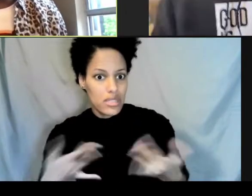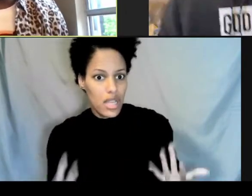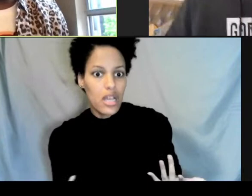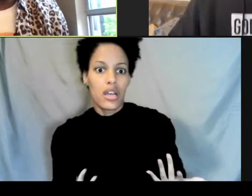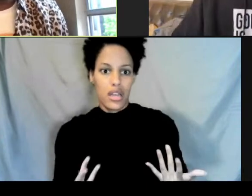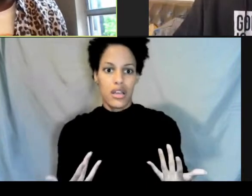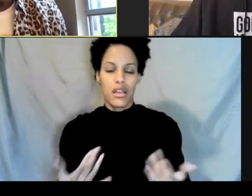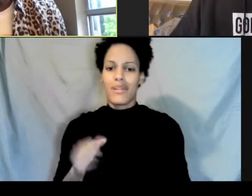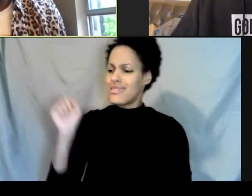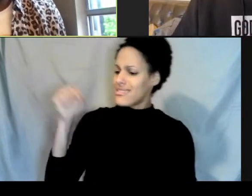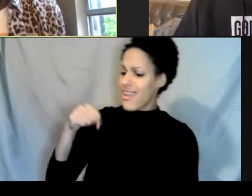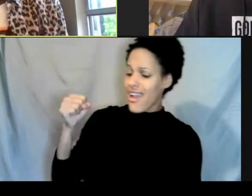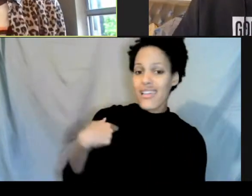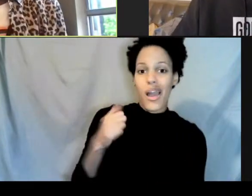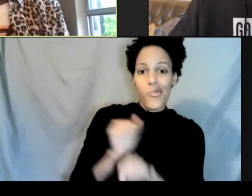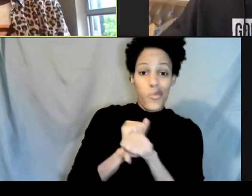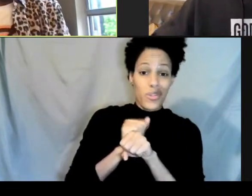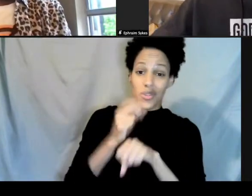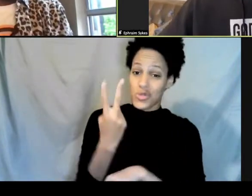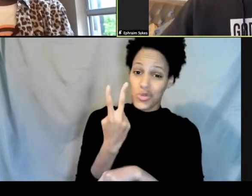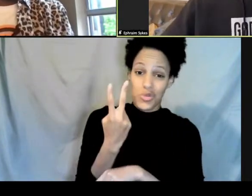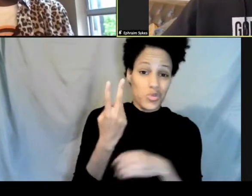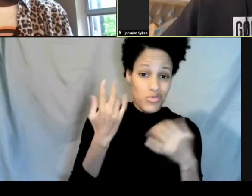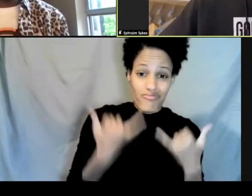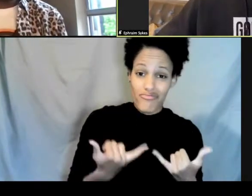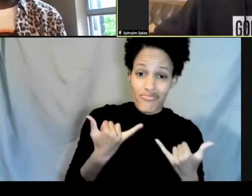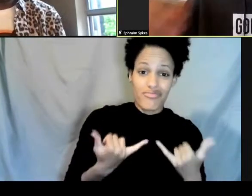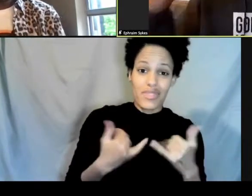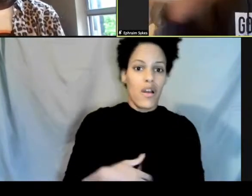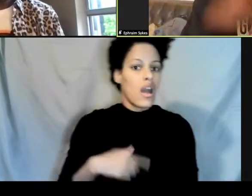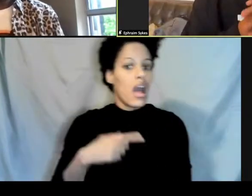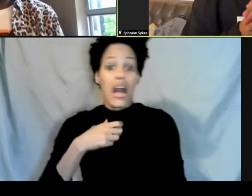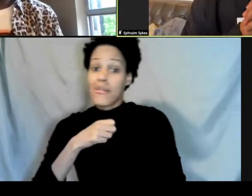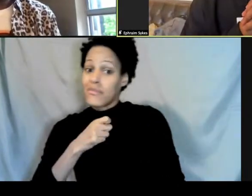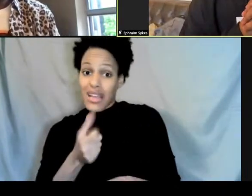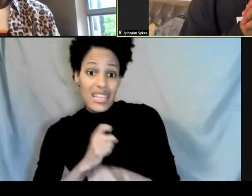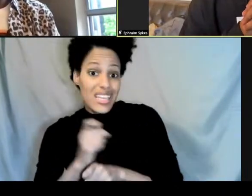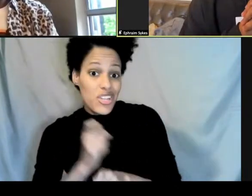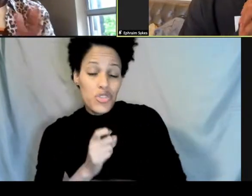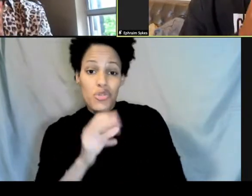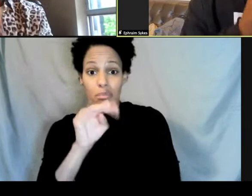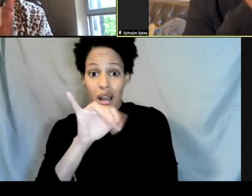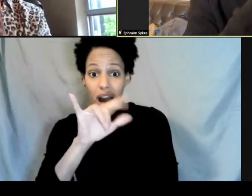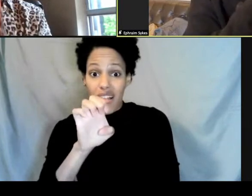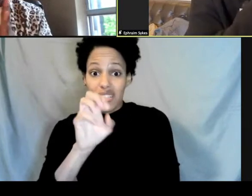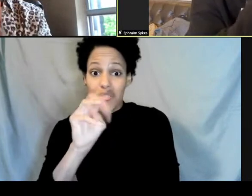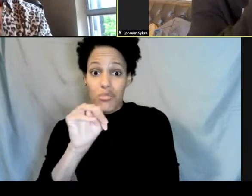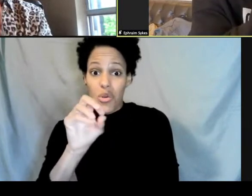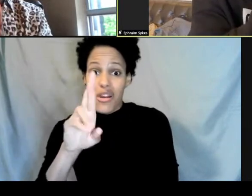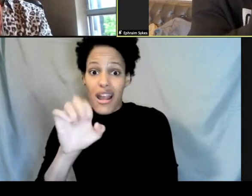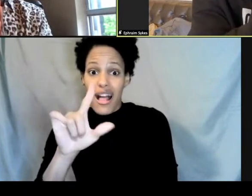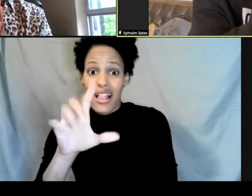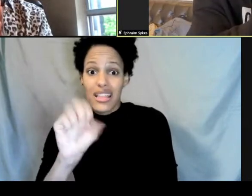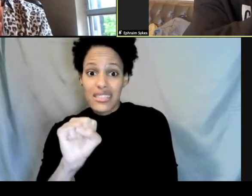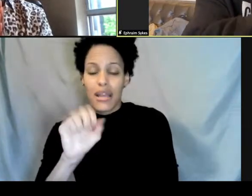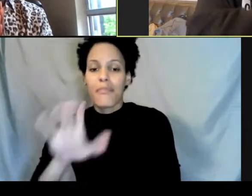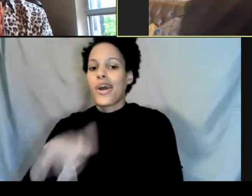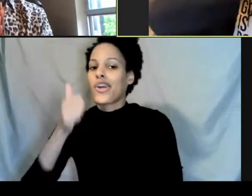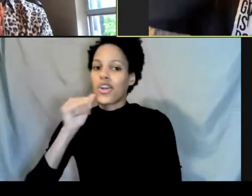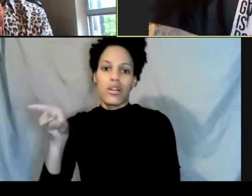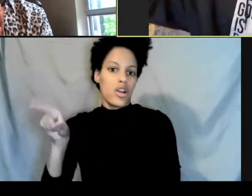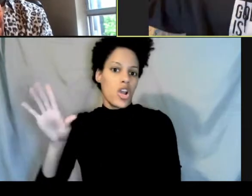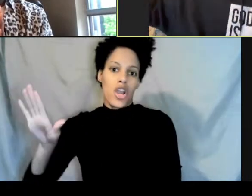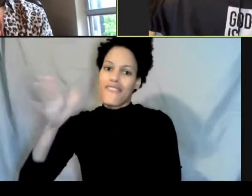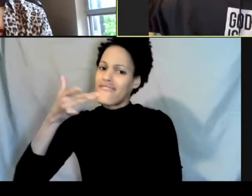on like 2 now. So I kid you not, Miles Morales. Yes. Low key, that's my girl's favorite. Like, she's